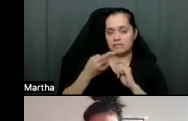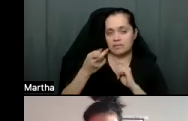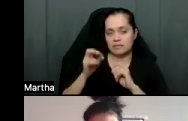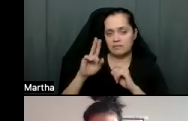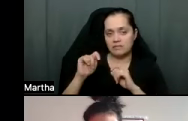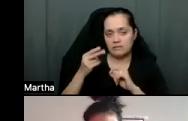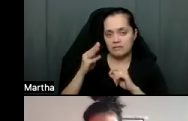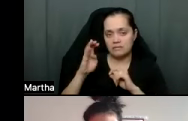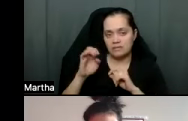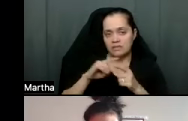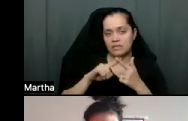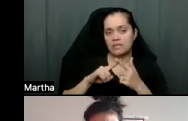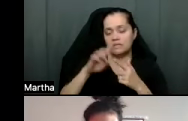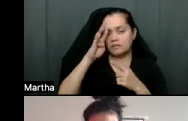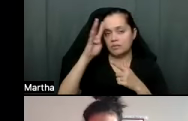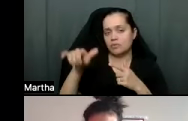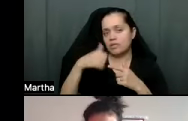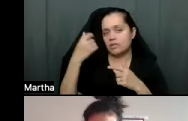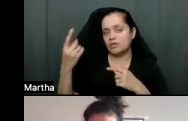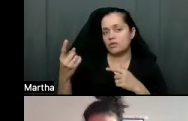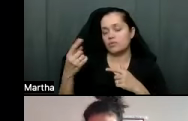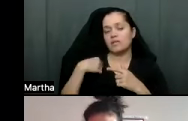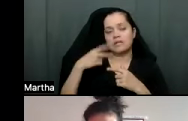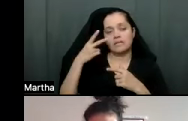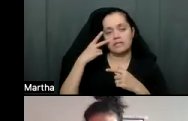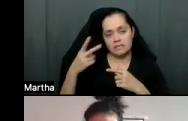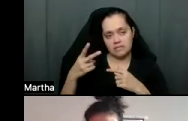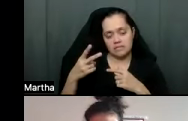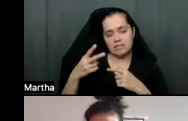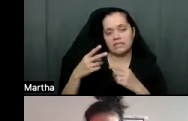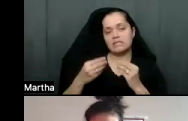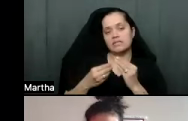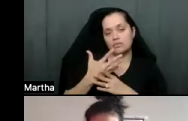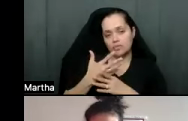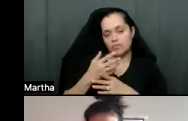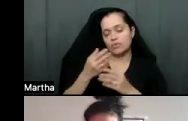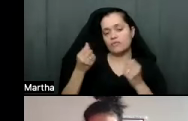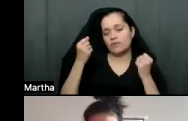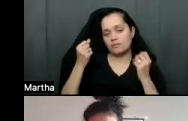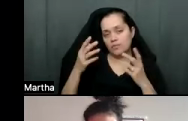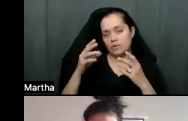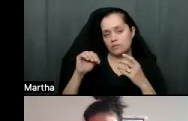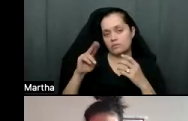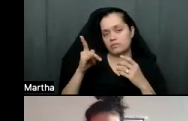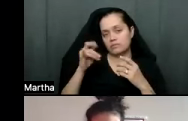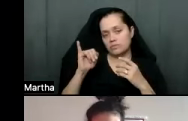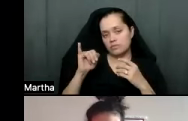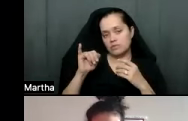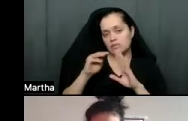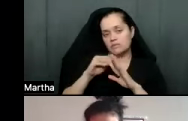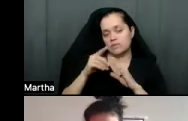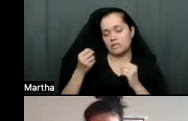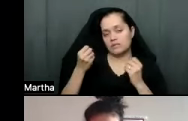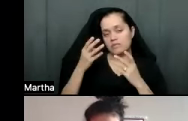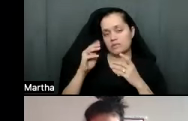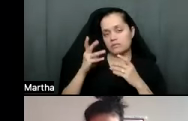another urban model that I see as an evolution of the multiple nuclei model. In the multiple